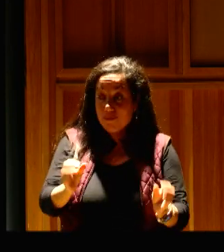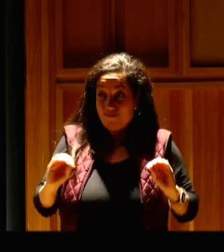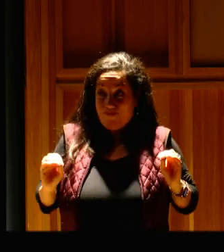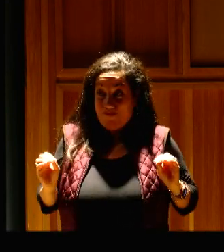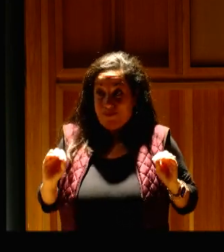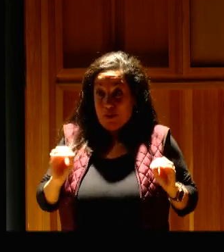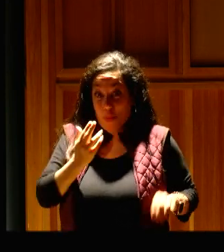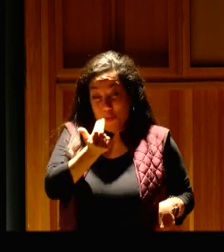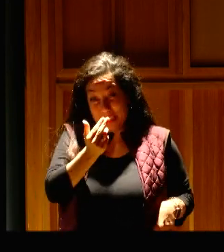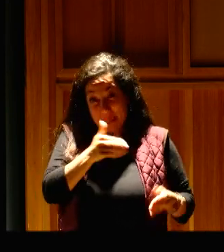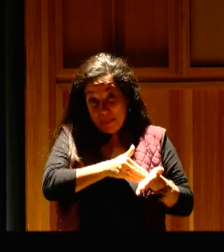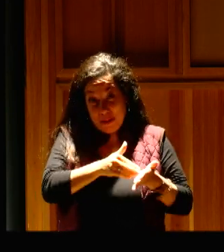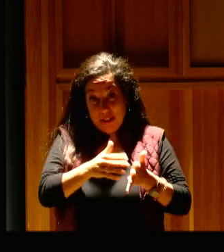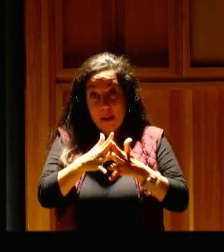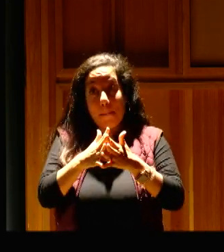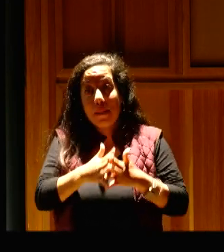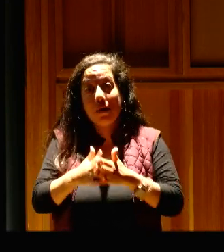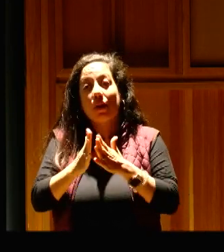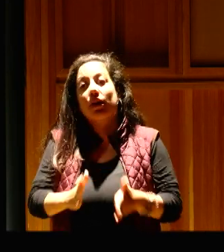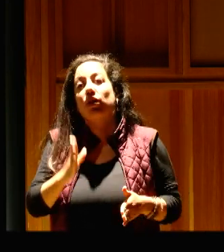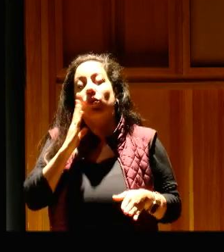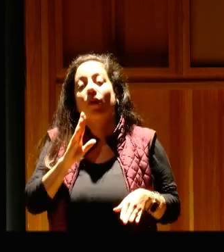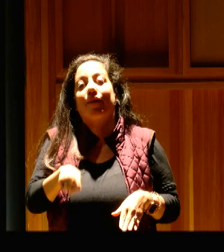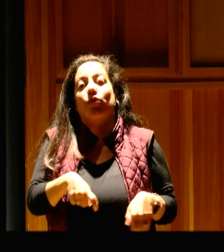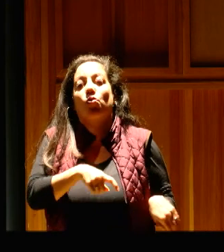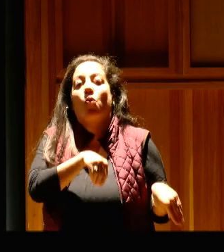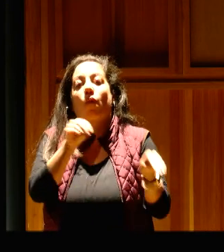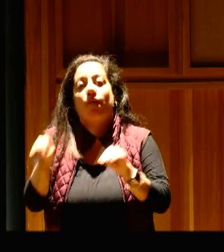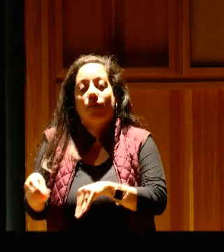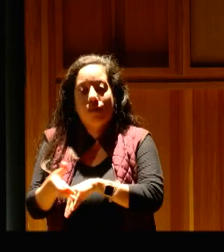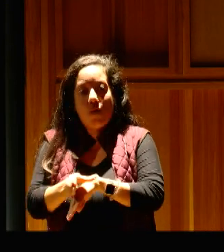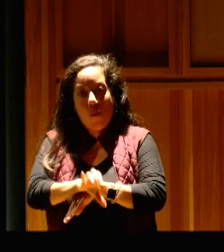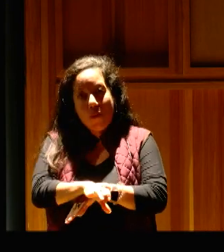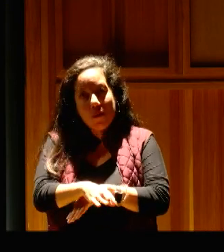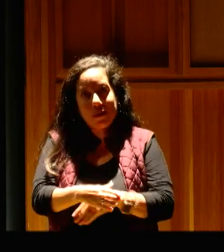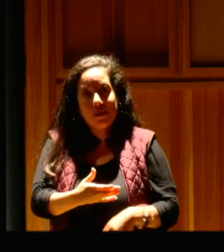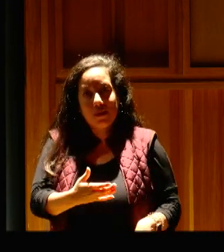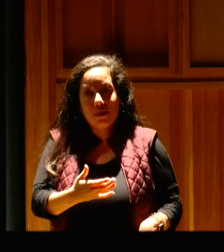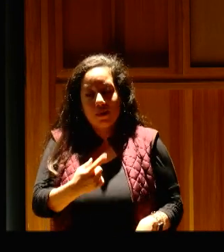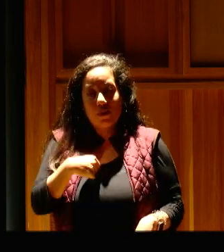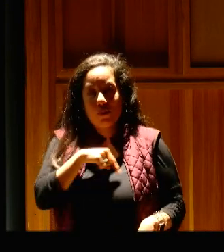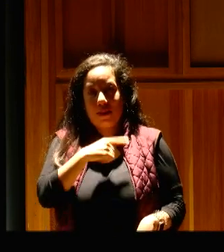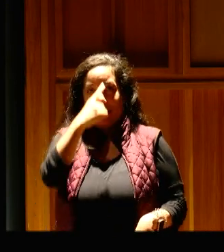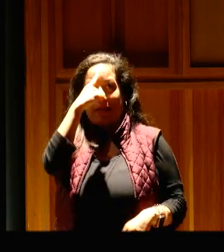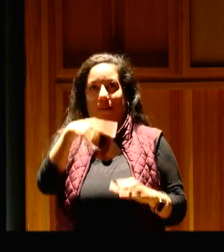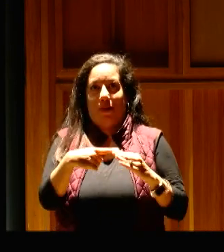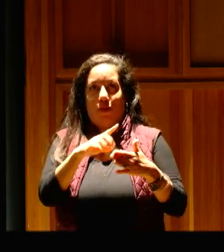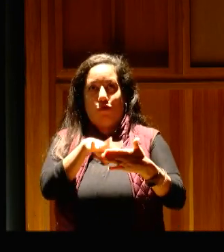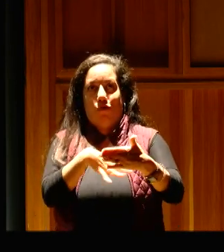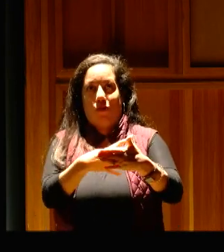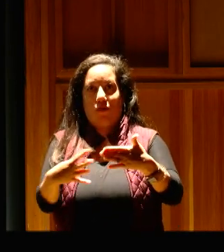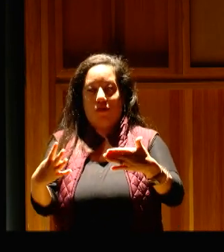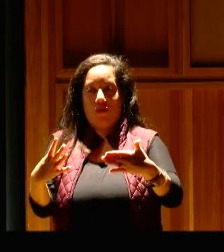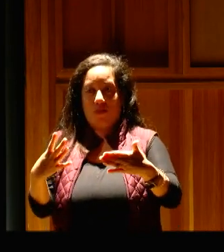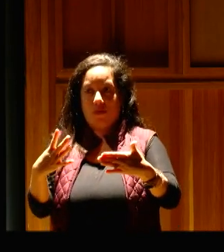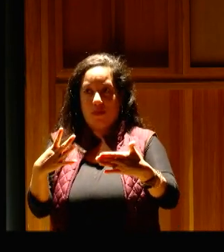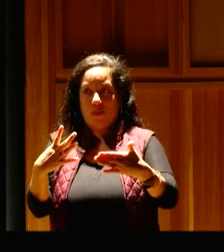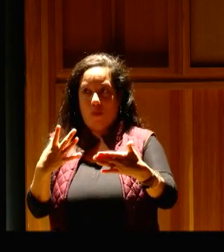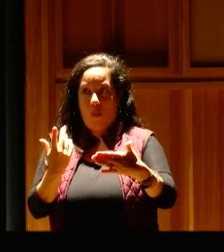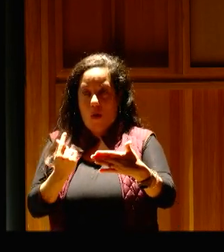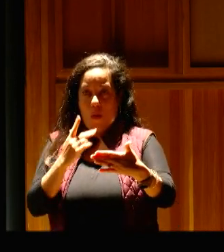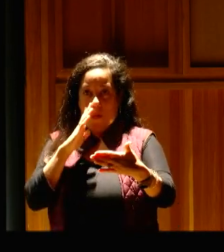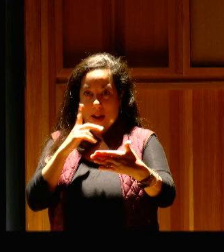that 13 million Americans will be displaced, and we think about those charts on where we are trajected to